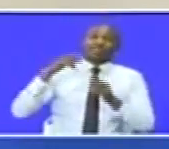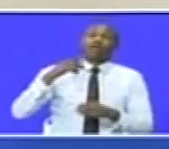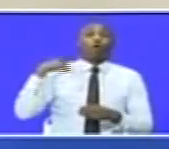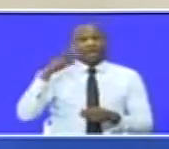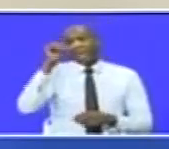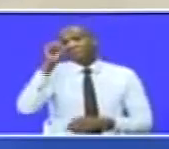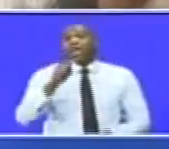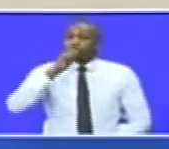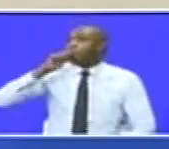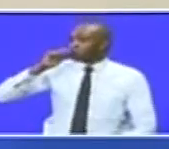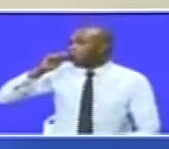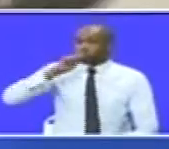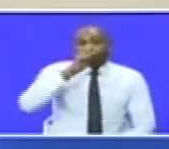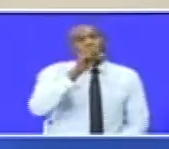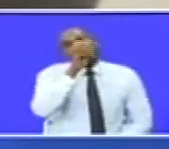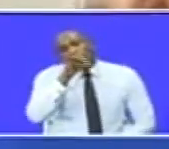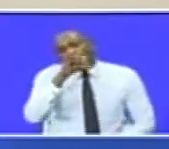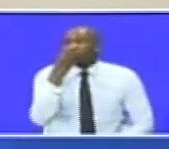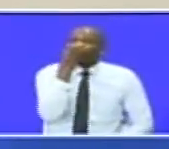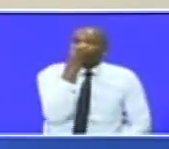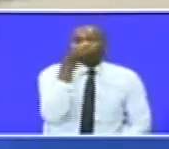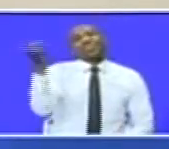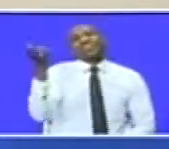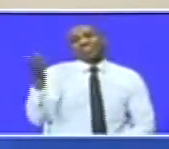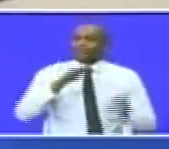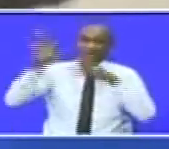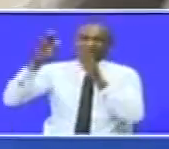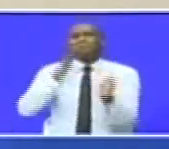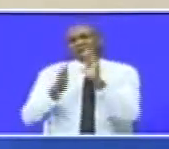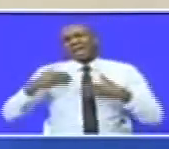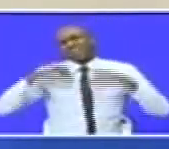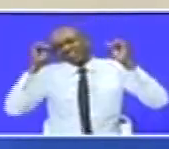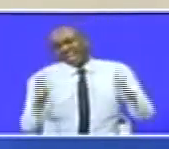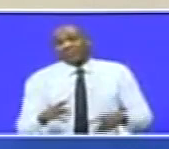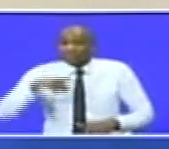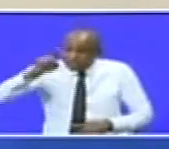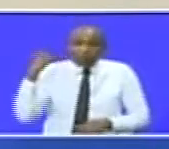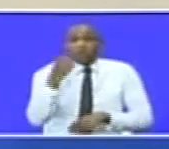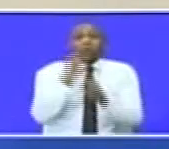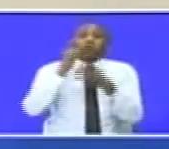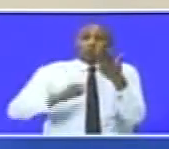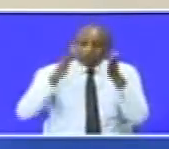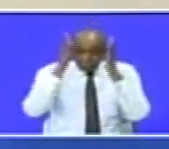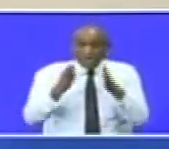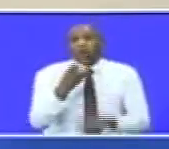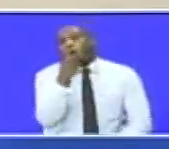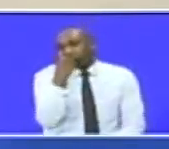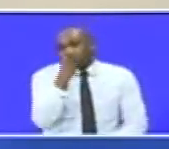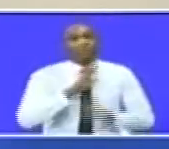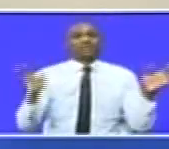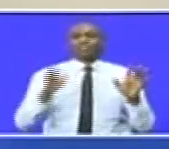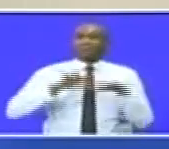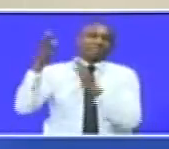Kwa sababu hawana agenda, hawana mpango, ati wanapiga kijungu. Na mara ya mwisho niliwaona kwa bendera